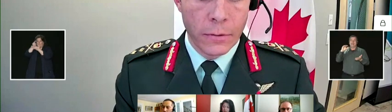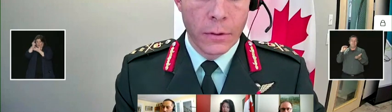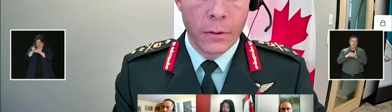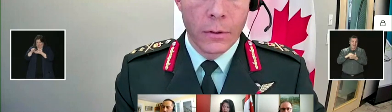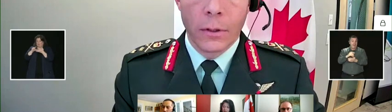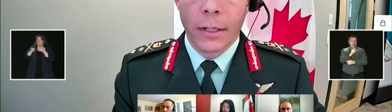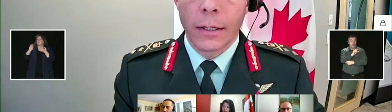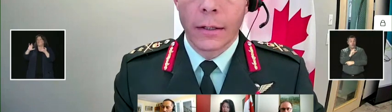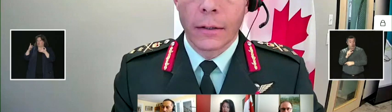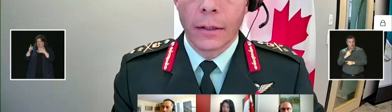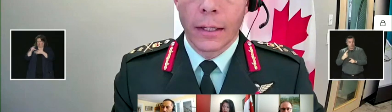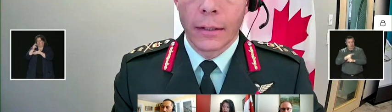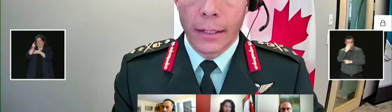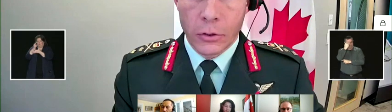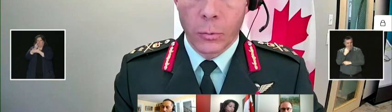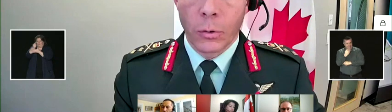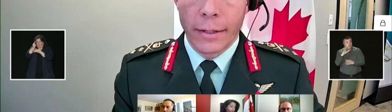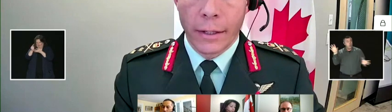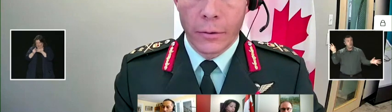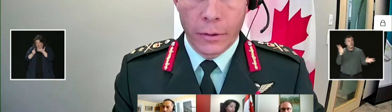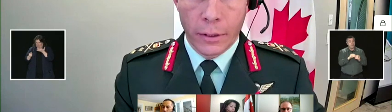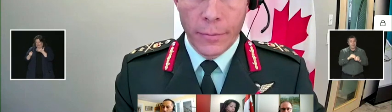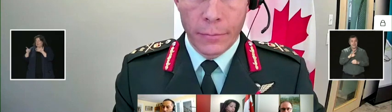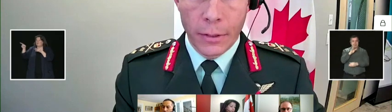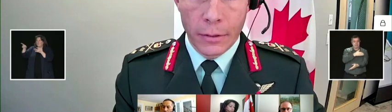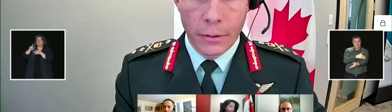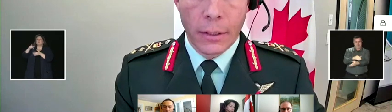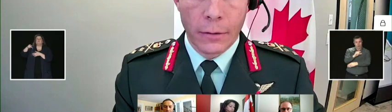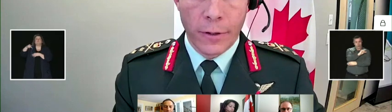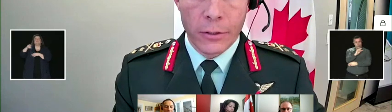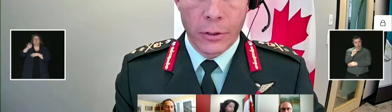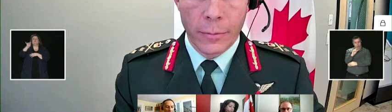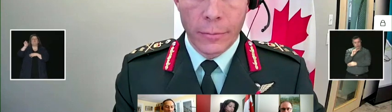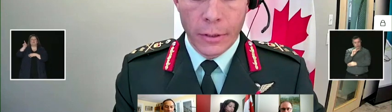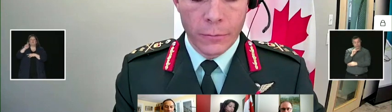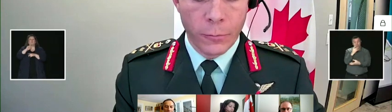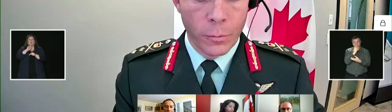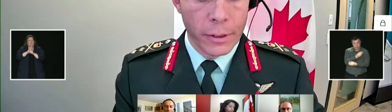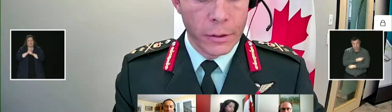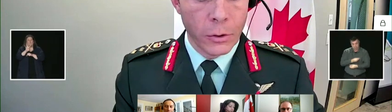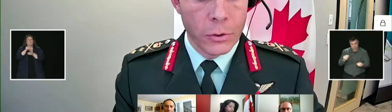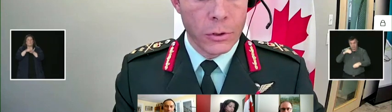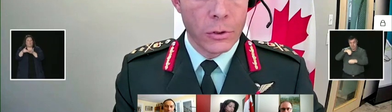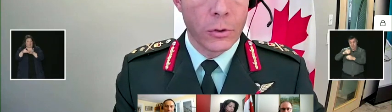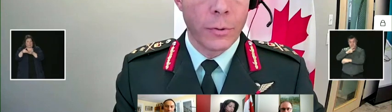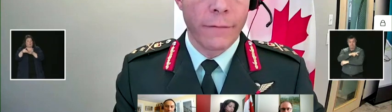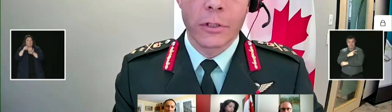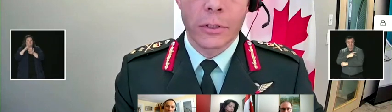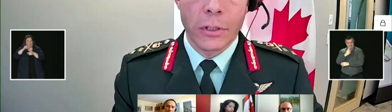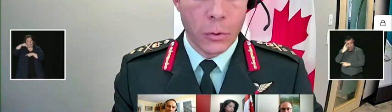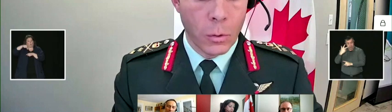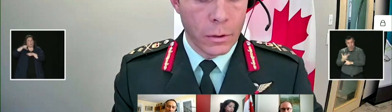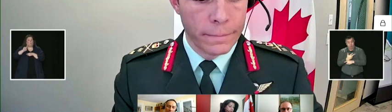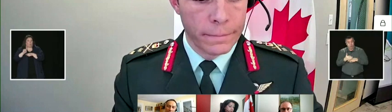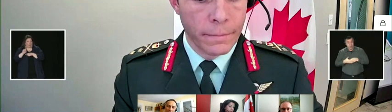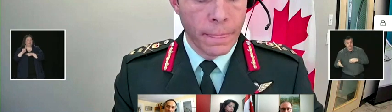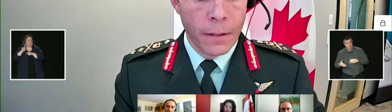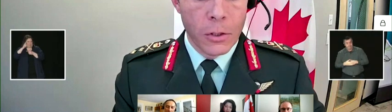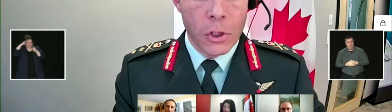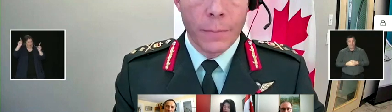month, and that will round out the commitment, Pfizer commitment of 4 million doses to the provinces this